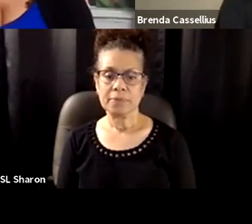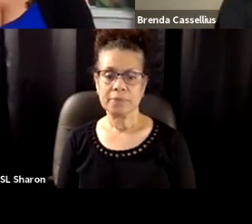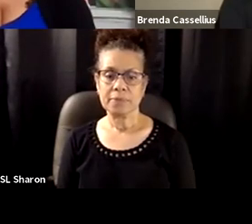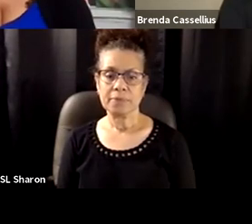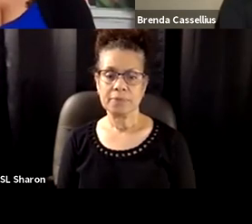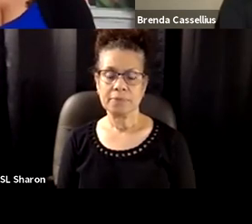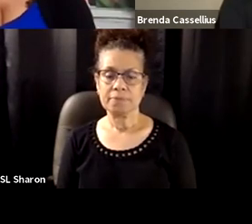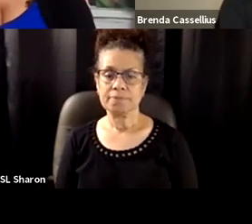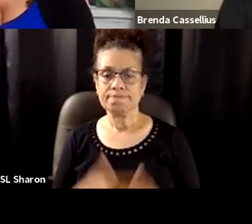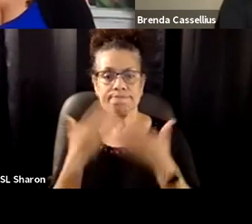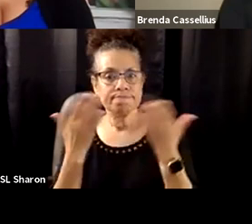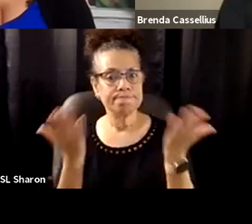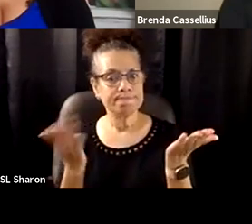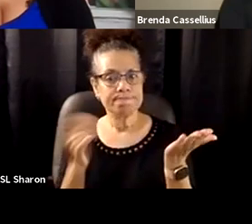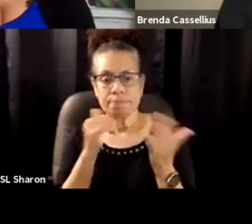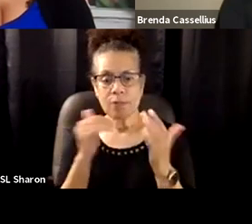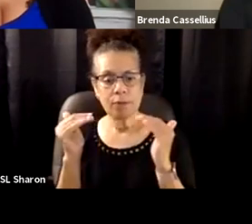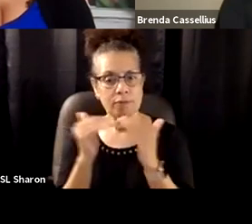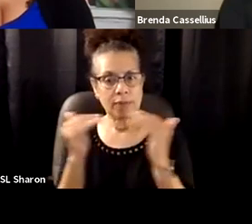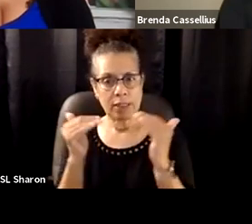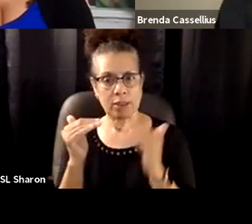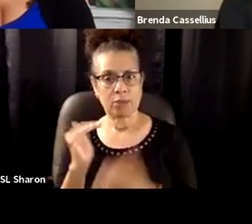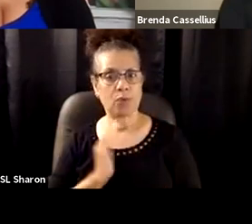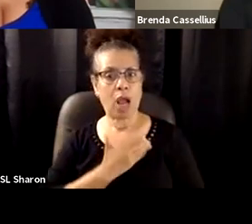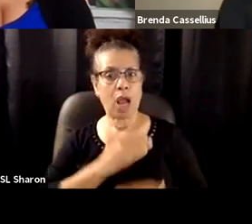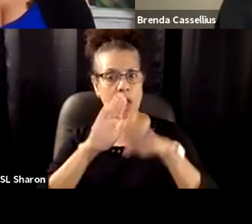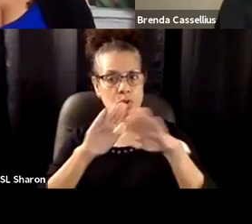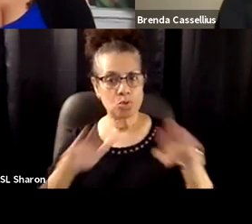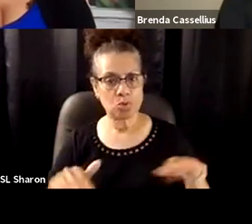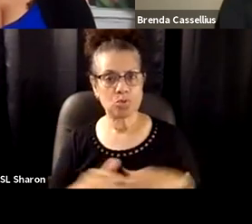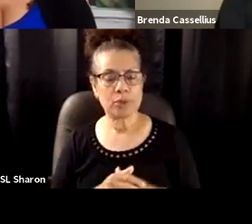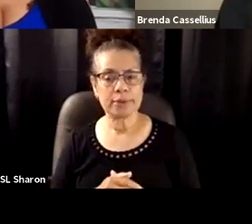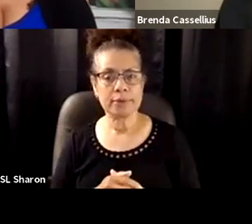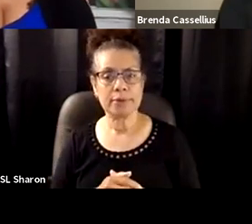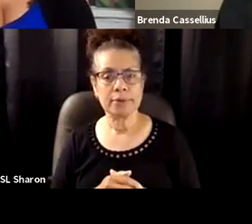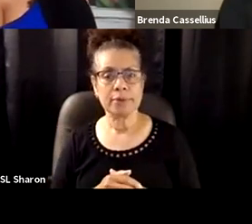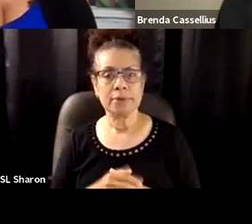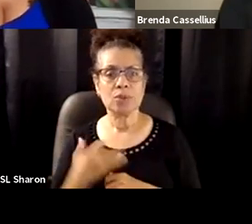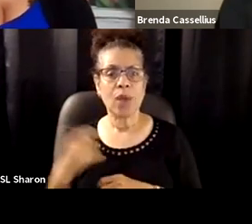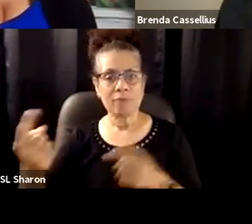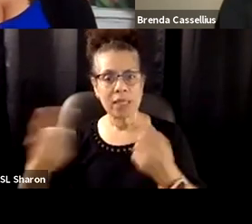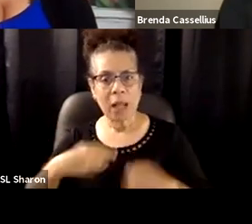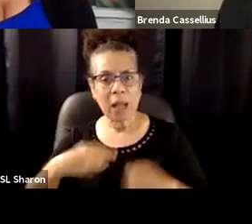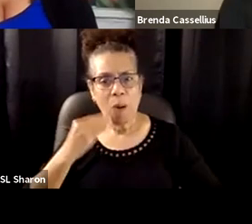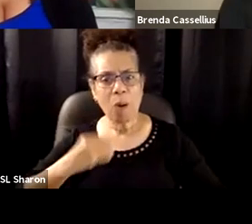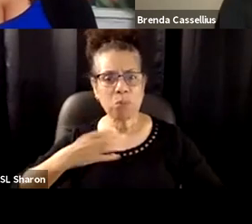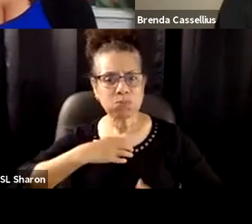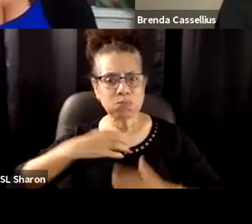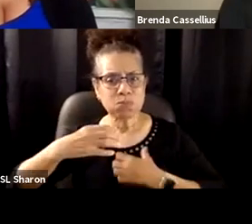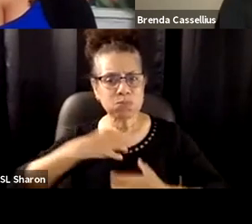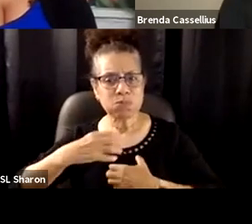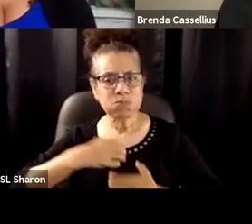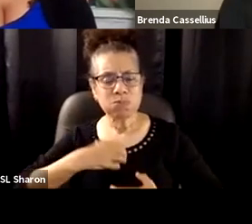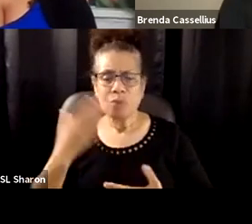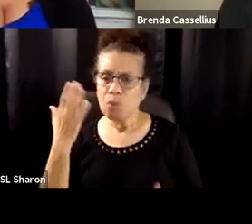i don't think that is fair for the children to have to return home complaining because they